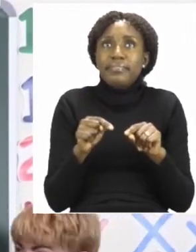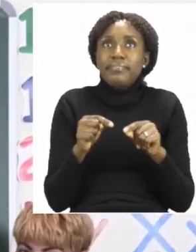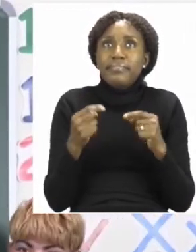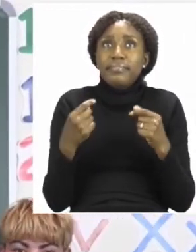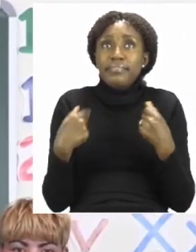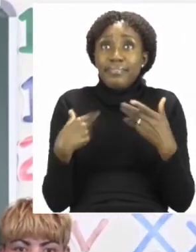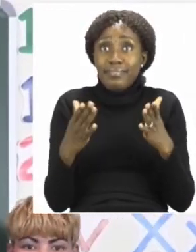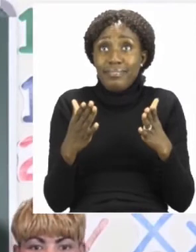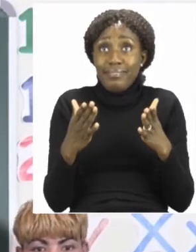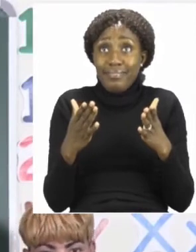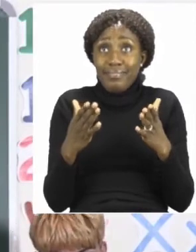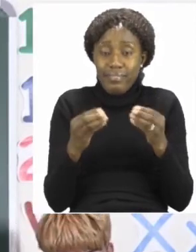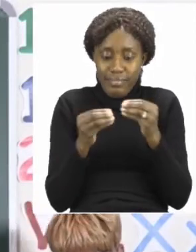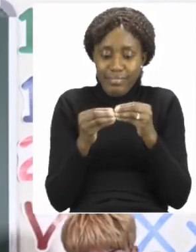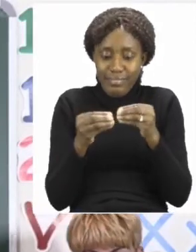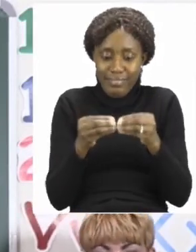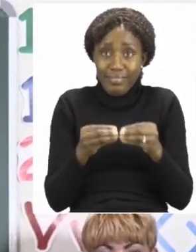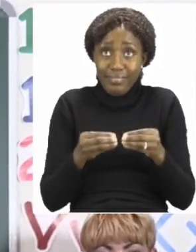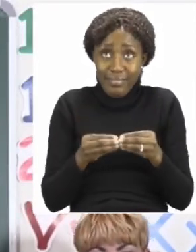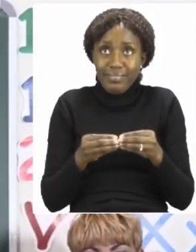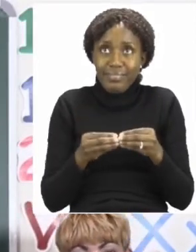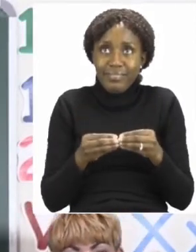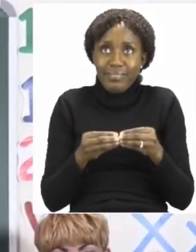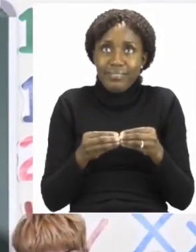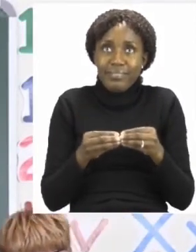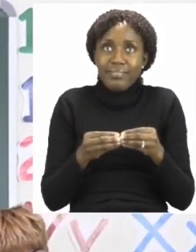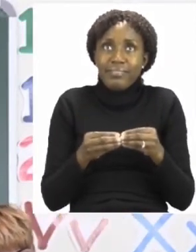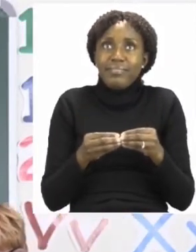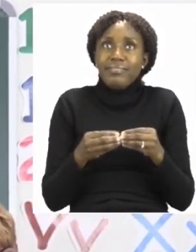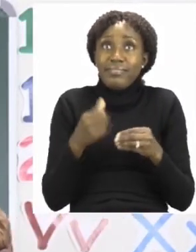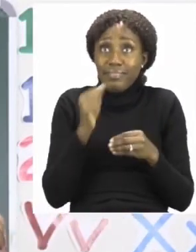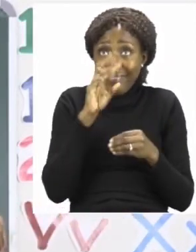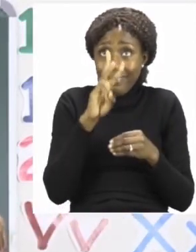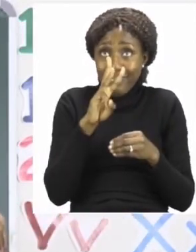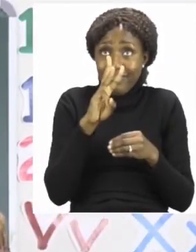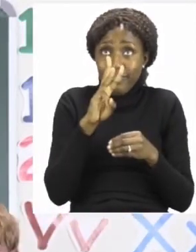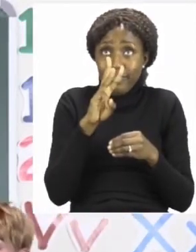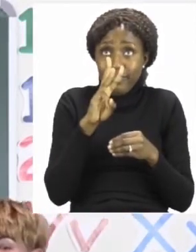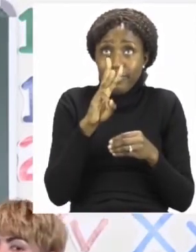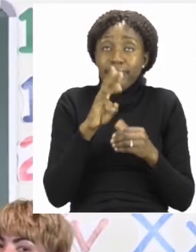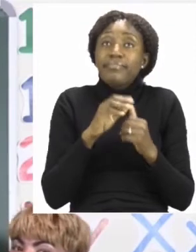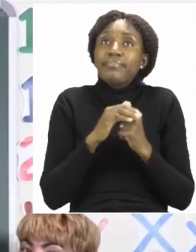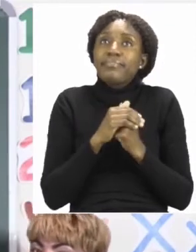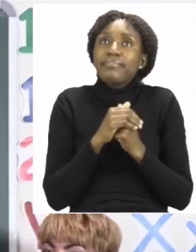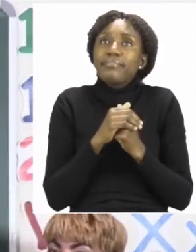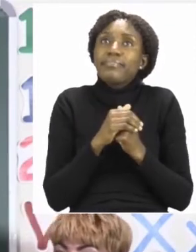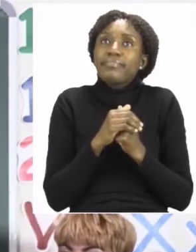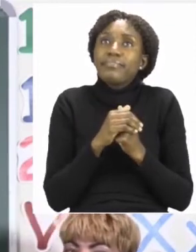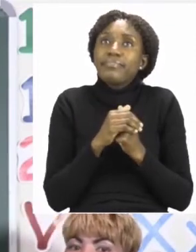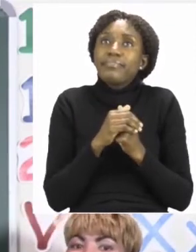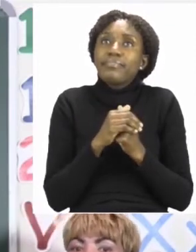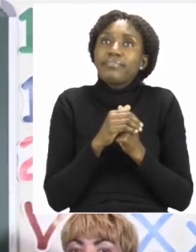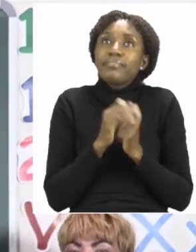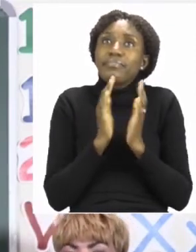the puzzle here on the board and i took three pieces of the puzzle and now we have to